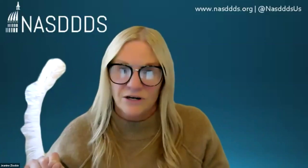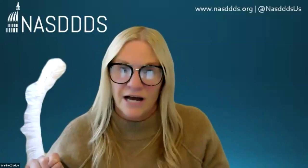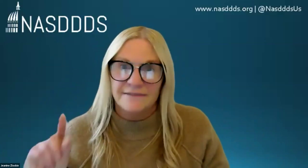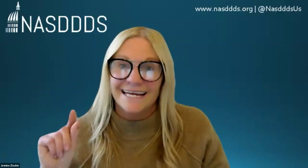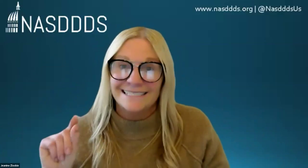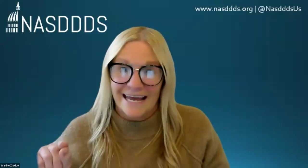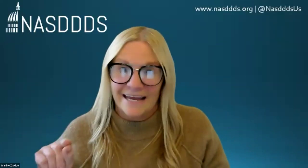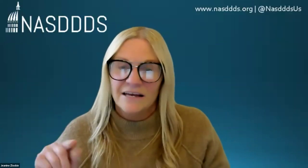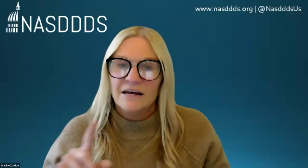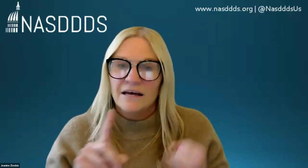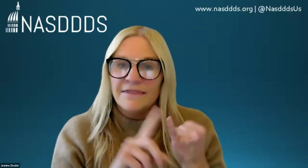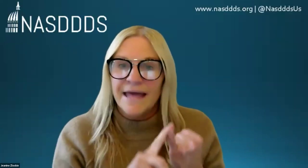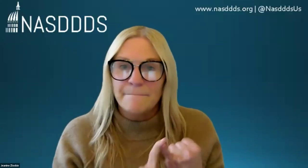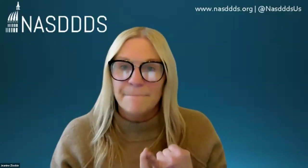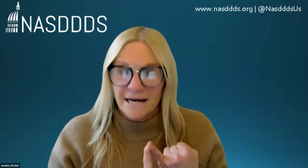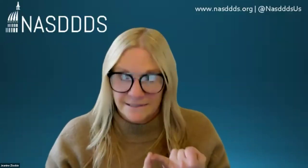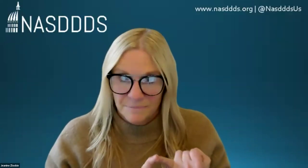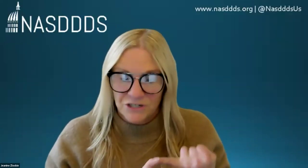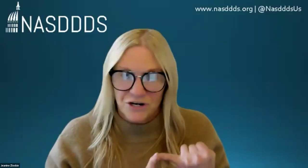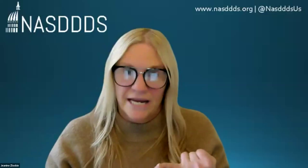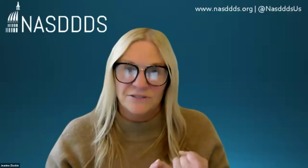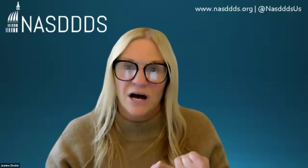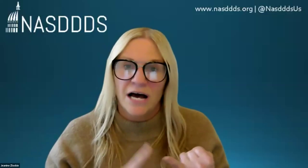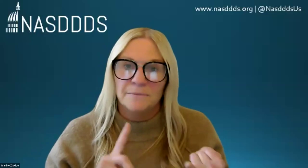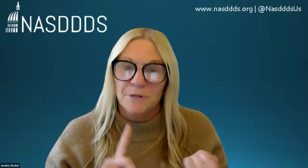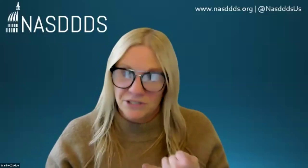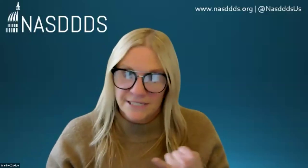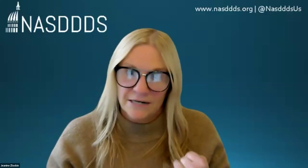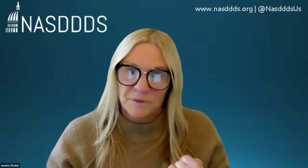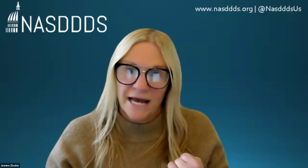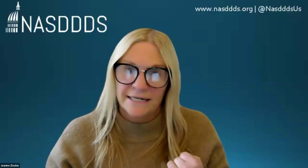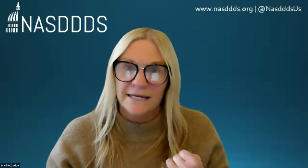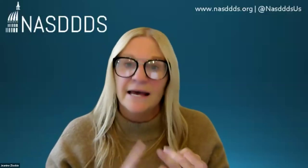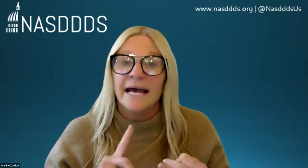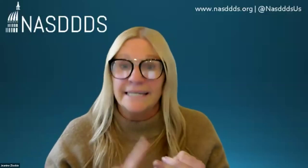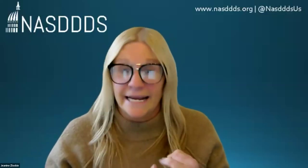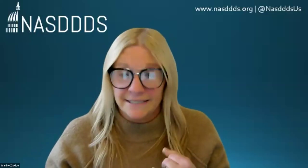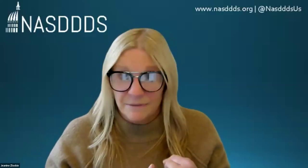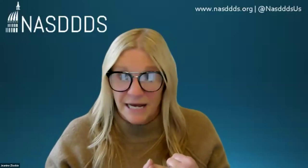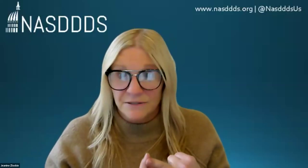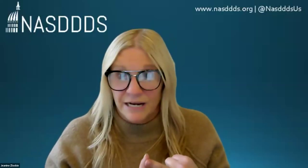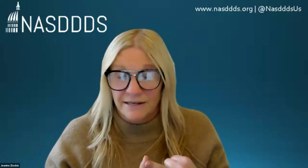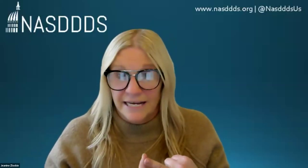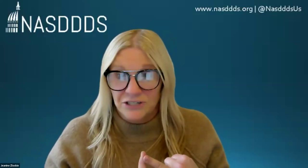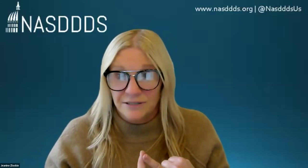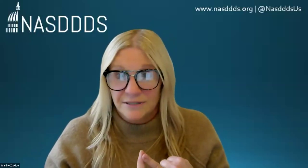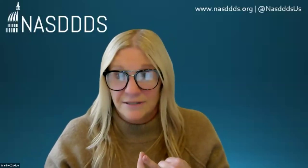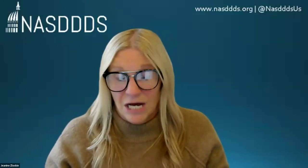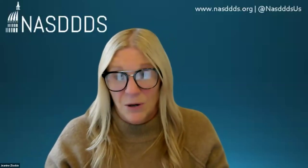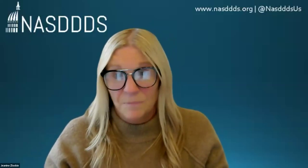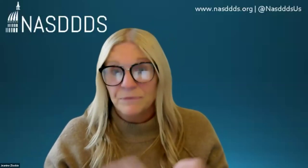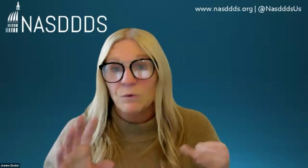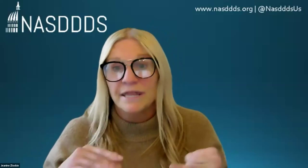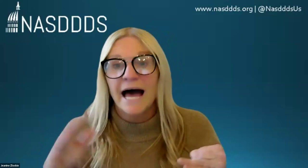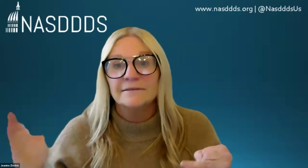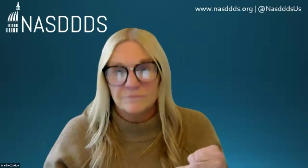the technical guide, they say they must be trained on person-centered planning and HCBS regulations.